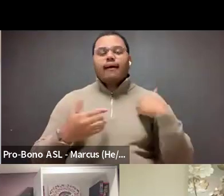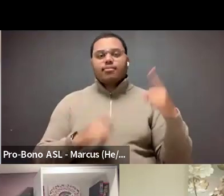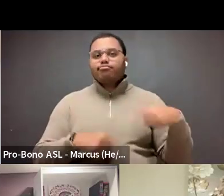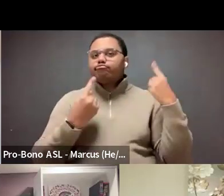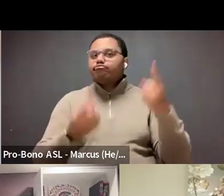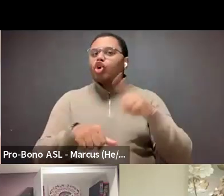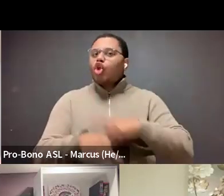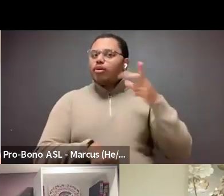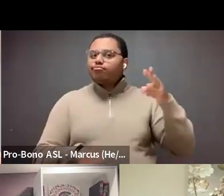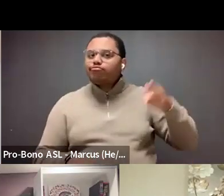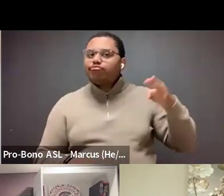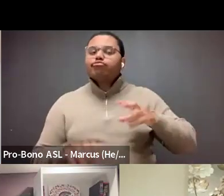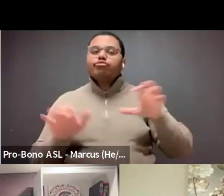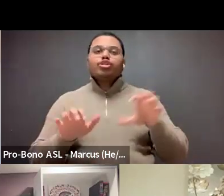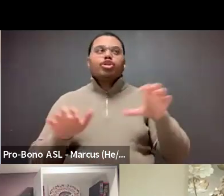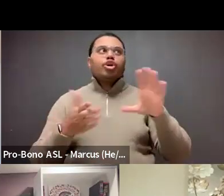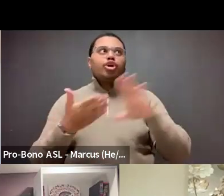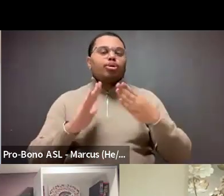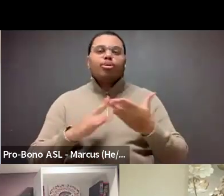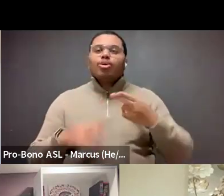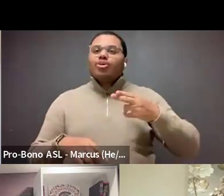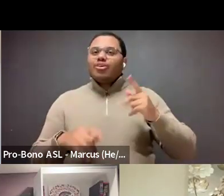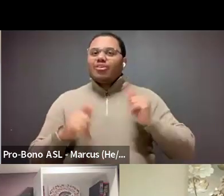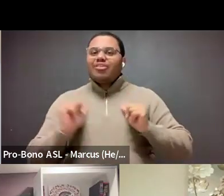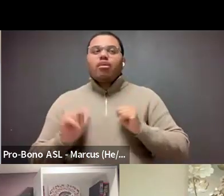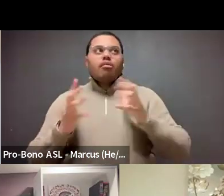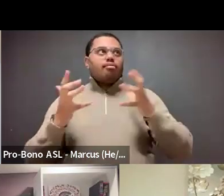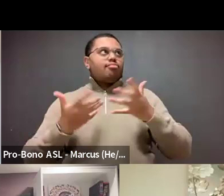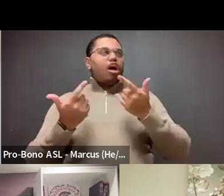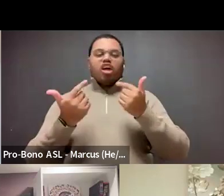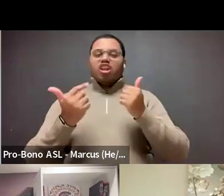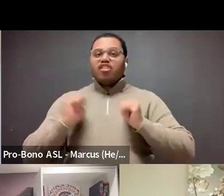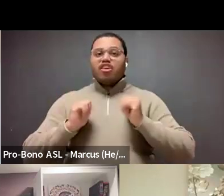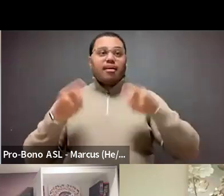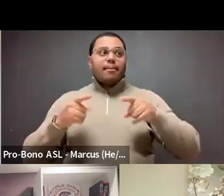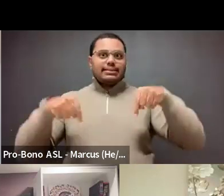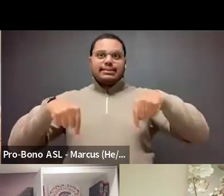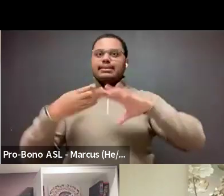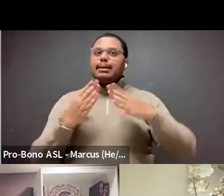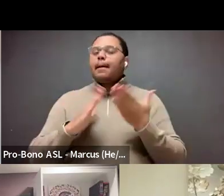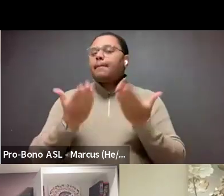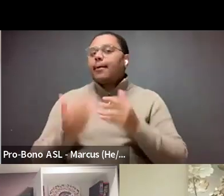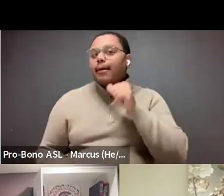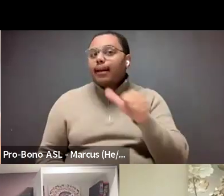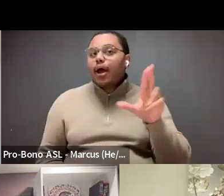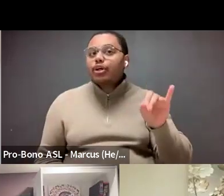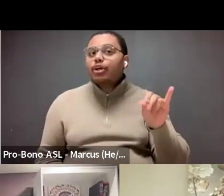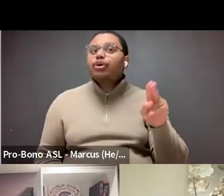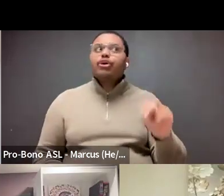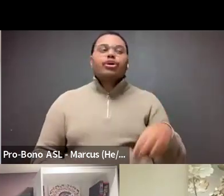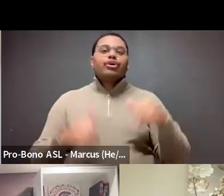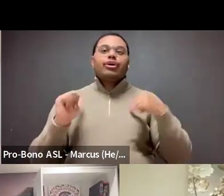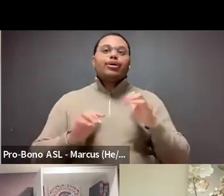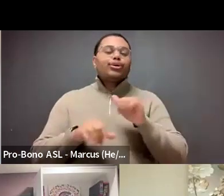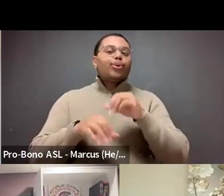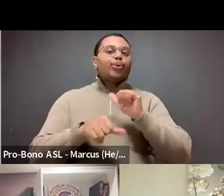doing community theater, and a lot of theater happens here in this country. Within our communities may not be union actors working in the evening or after